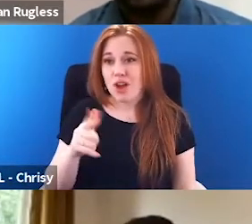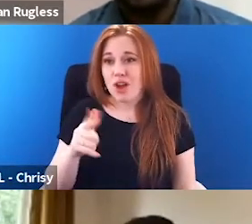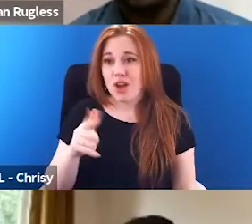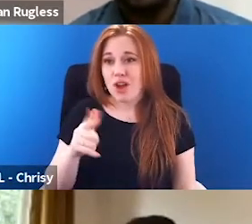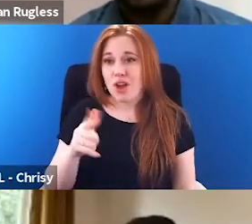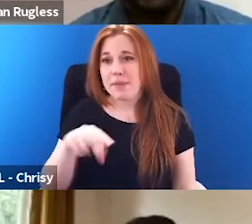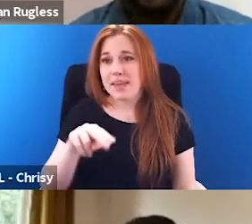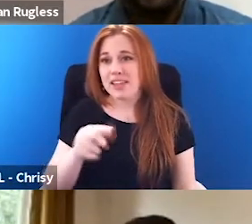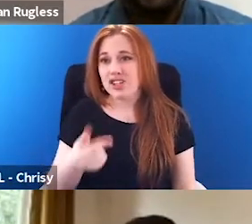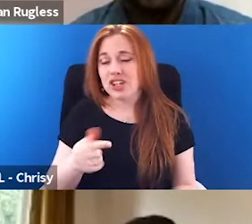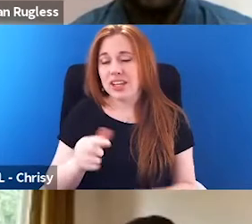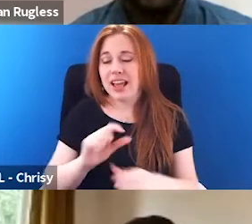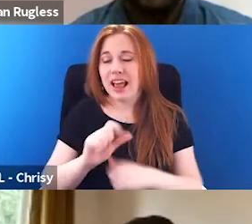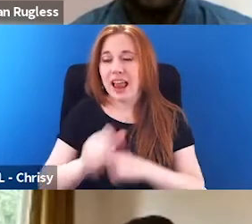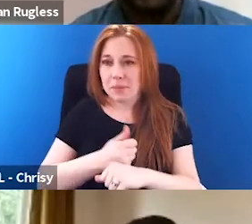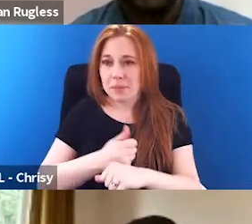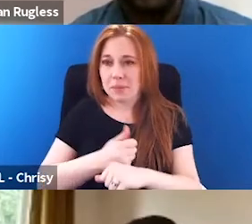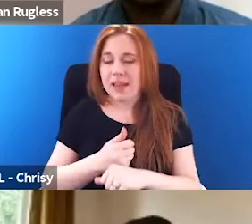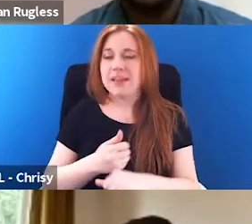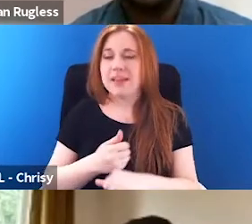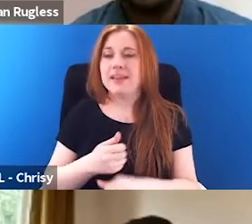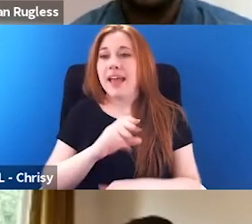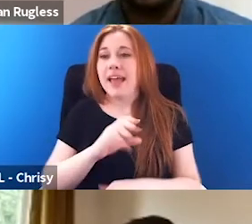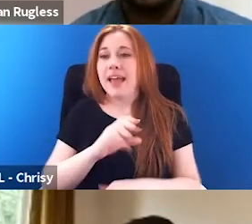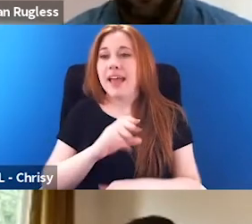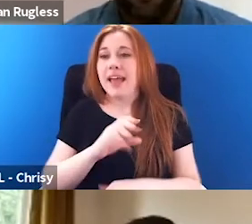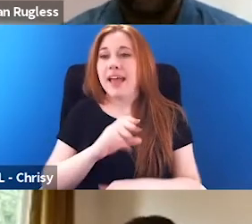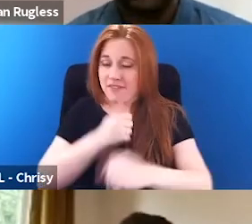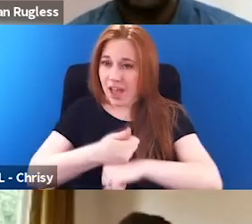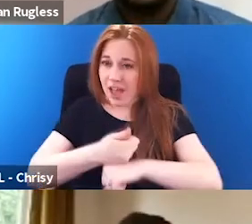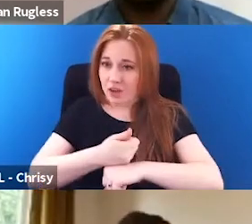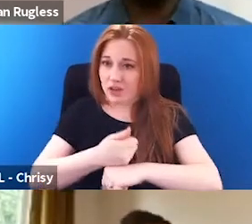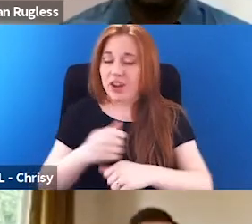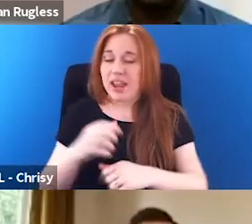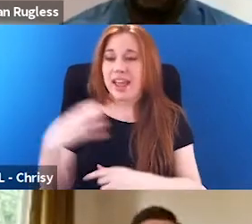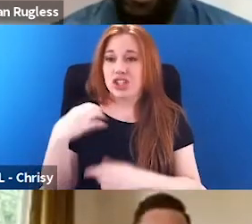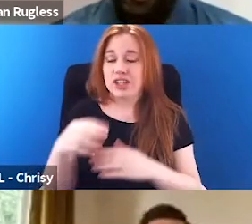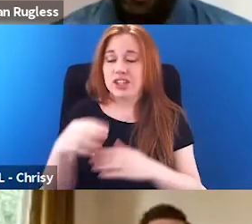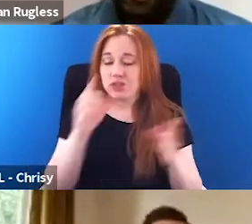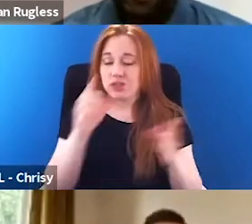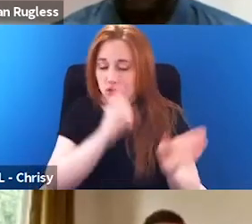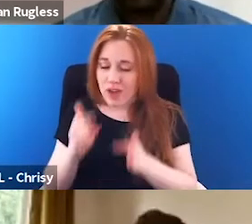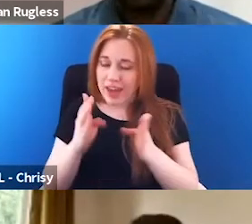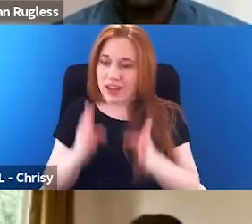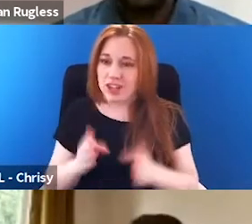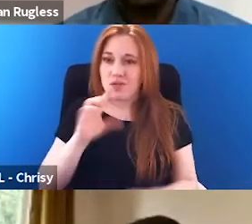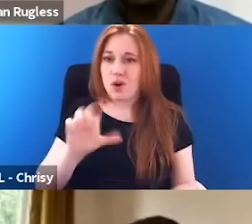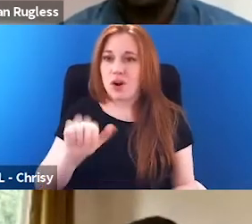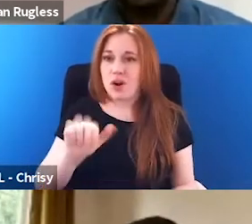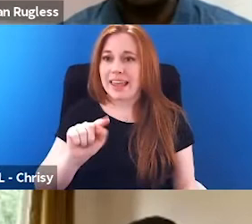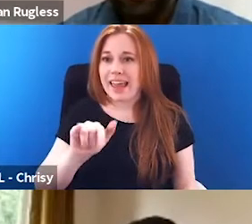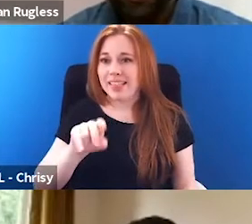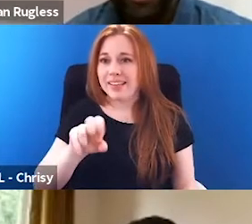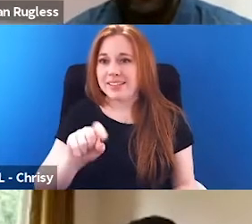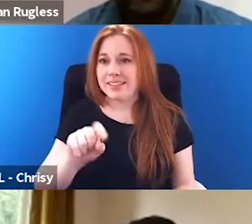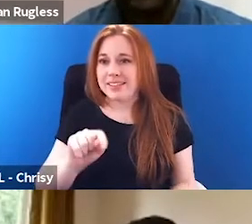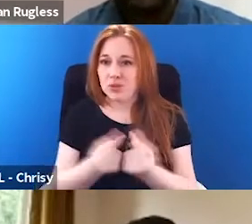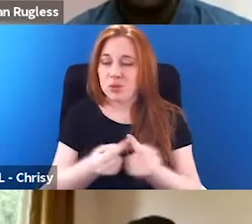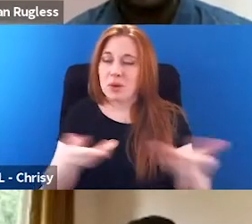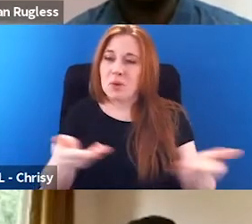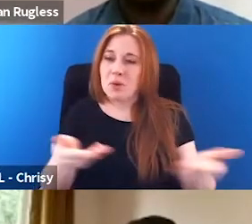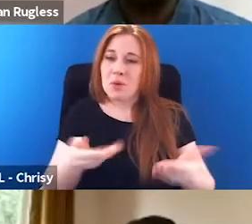management system at P&G, the founder and chief strategist for the Katalyst Group. And we all wanted to welcome you to